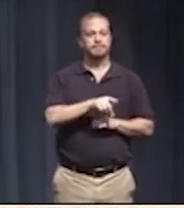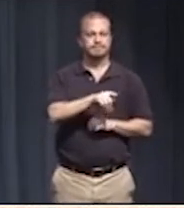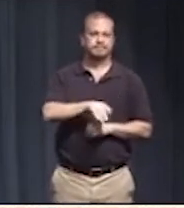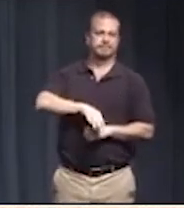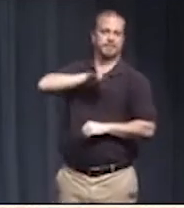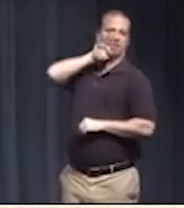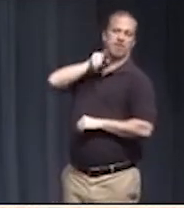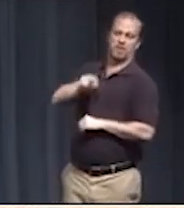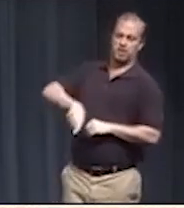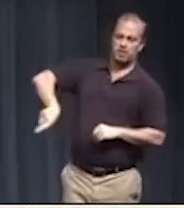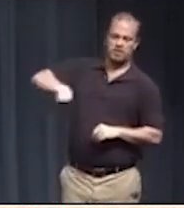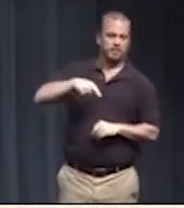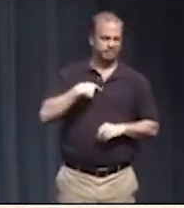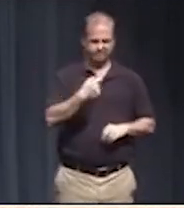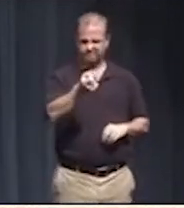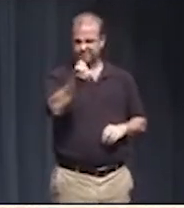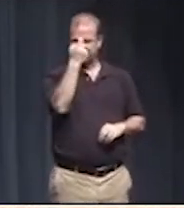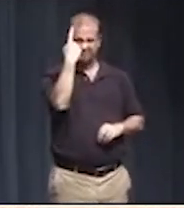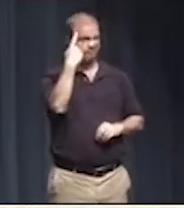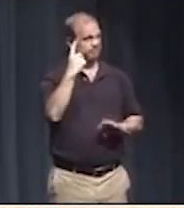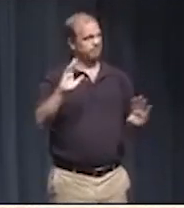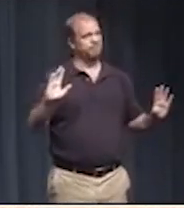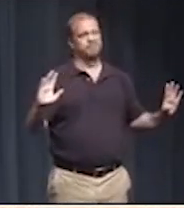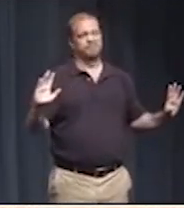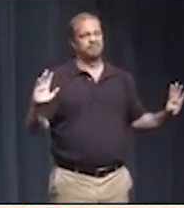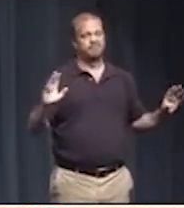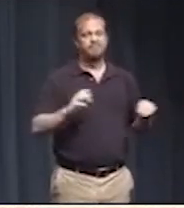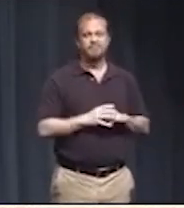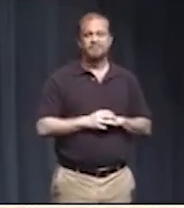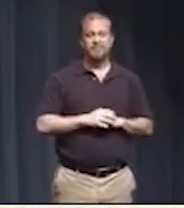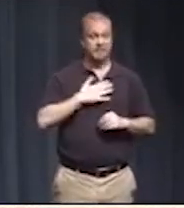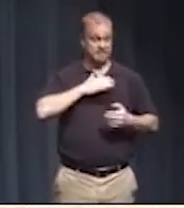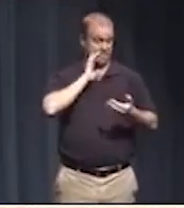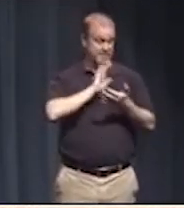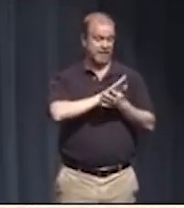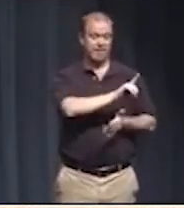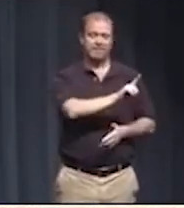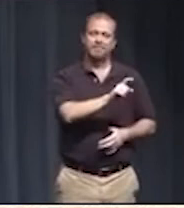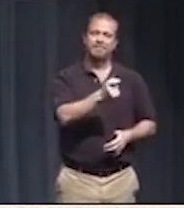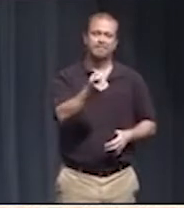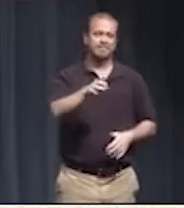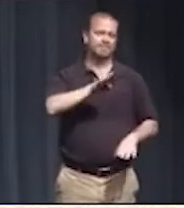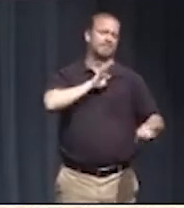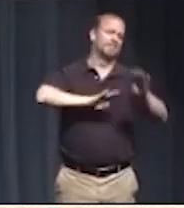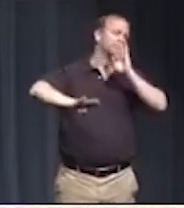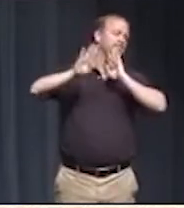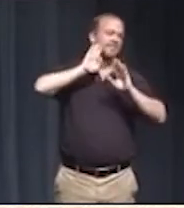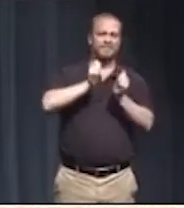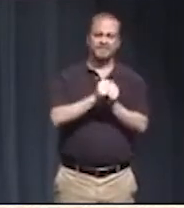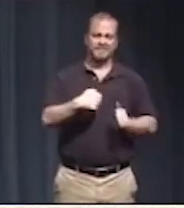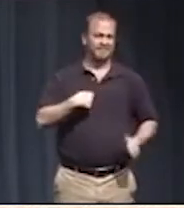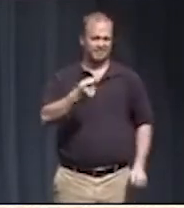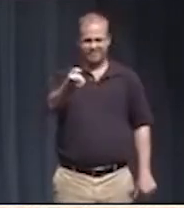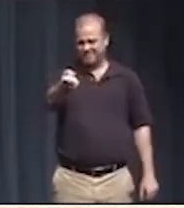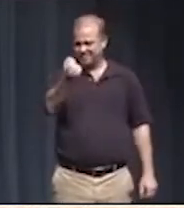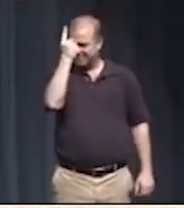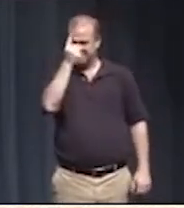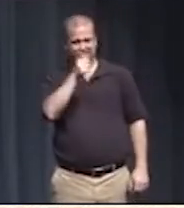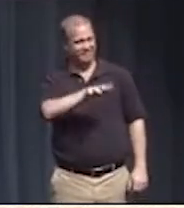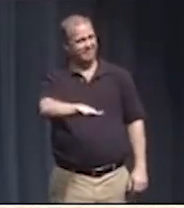this. Believe me, I know. My wife is frustrated with me quite a bit on things, so I